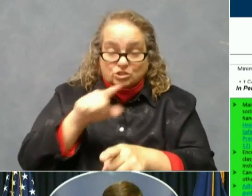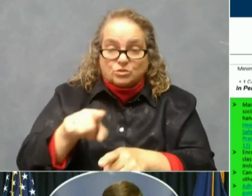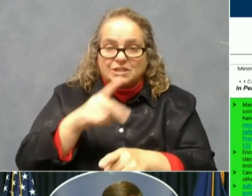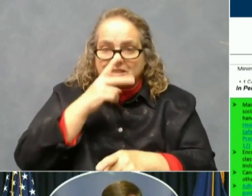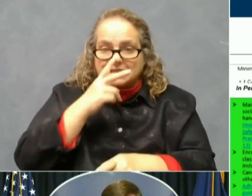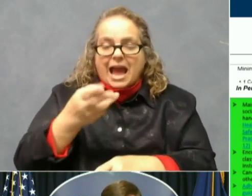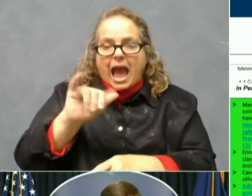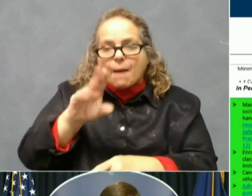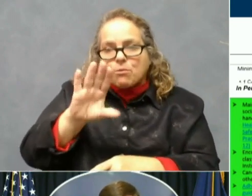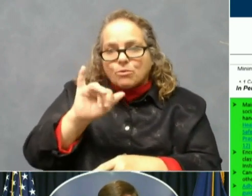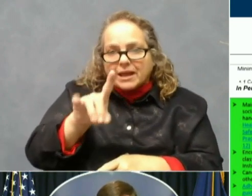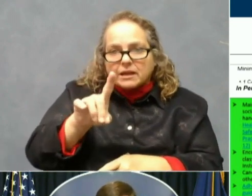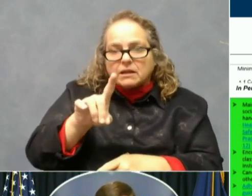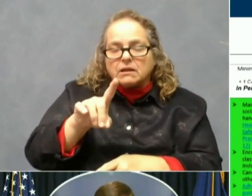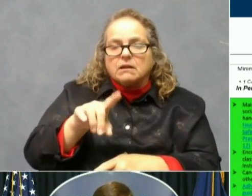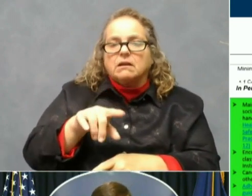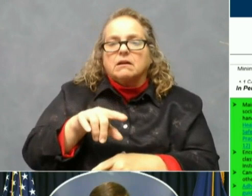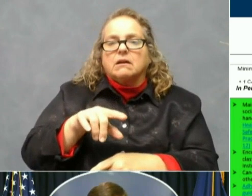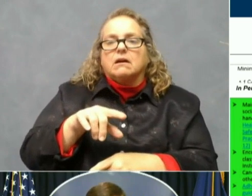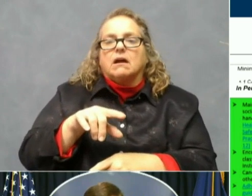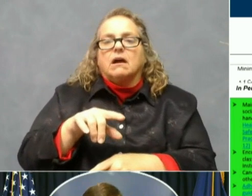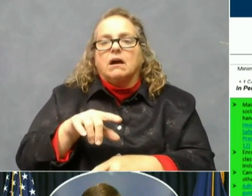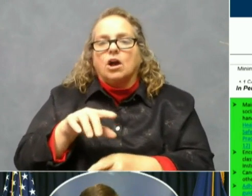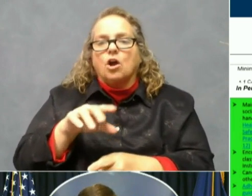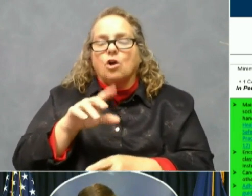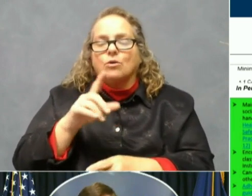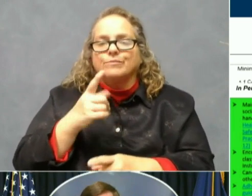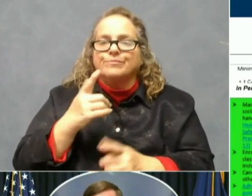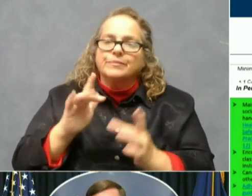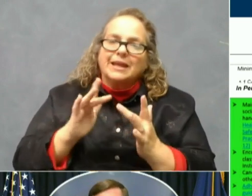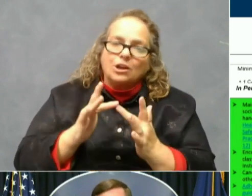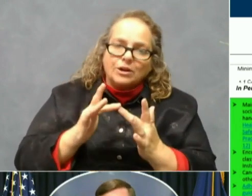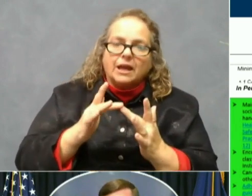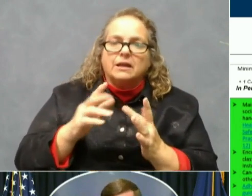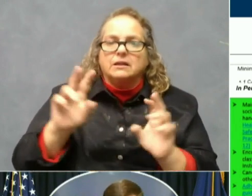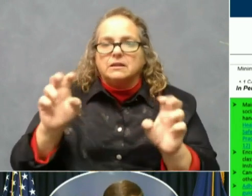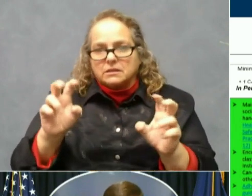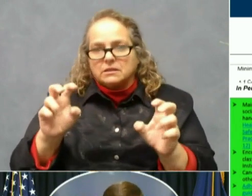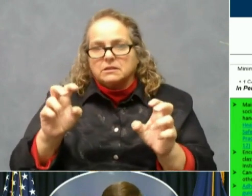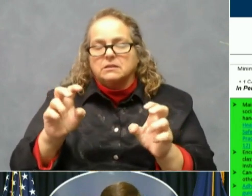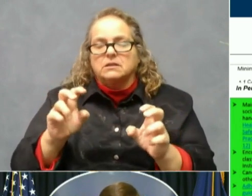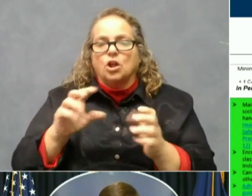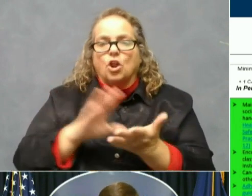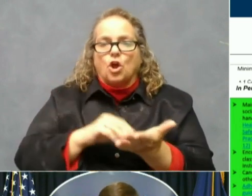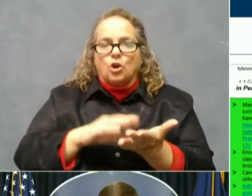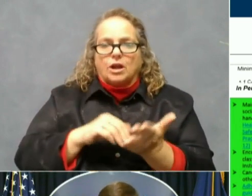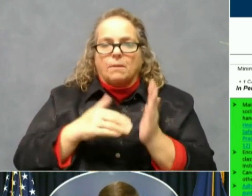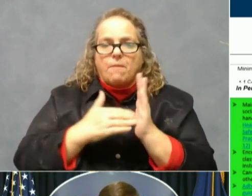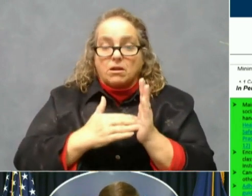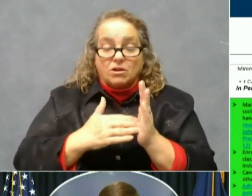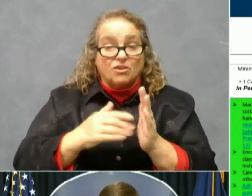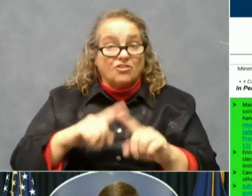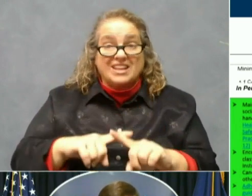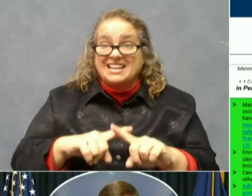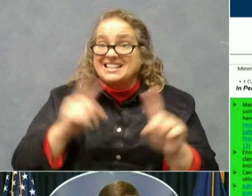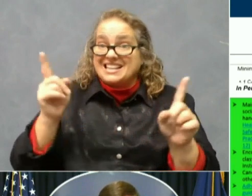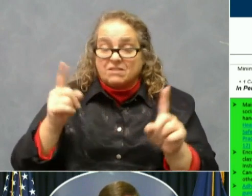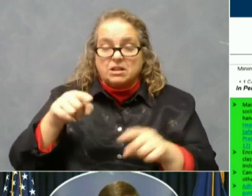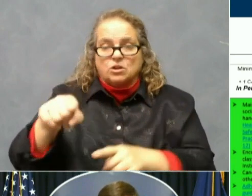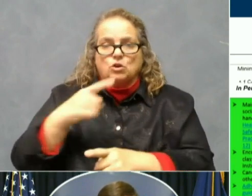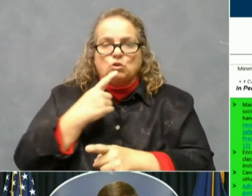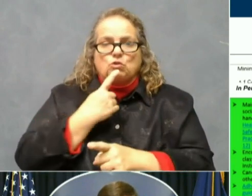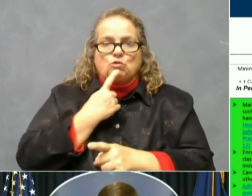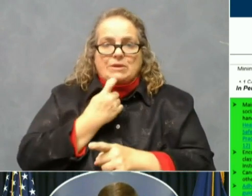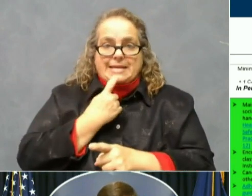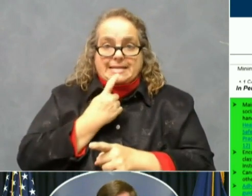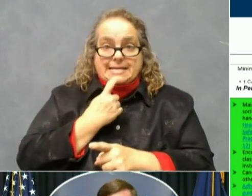model. Now, the major change is when you hit red. And in red, our